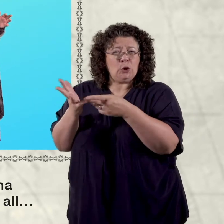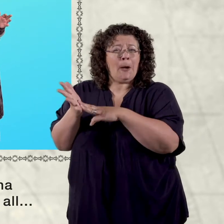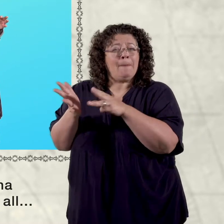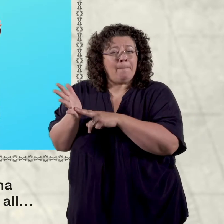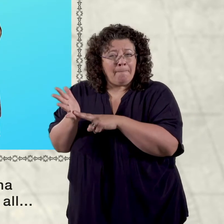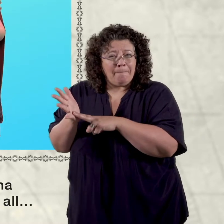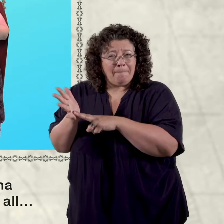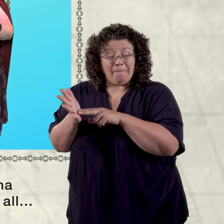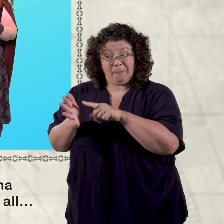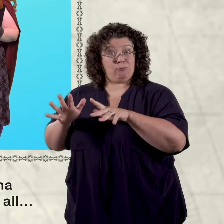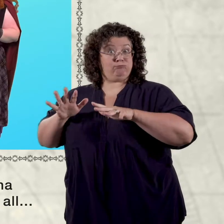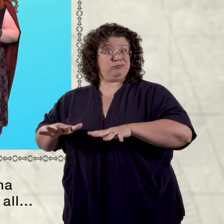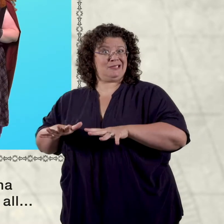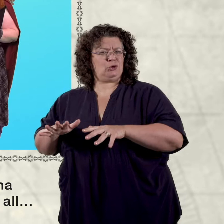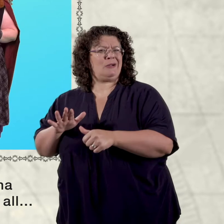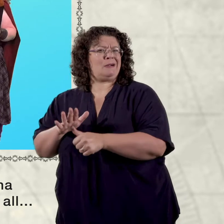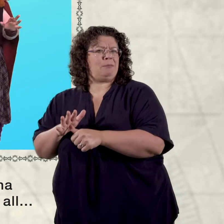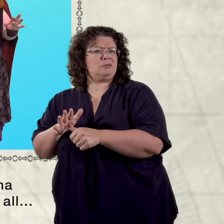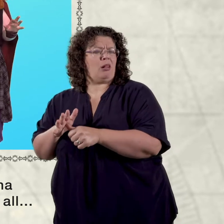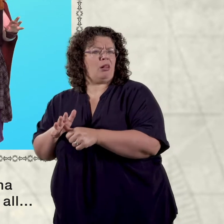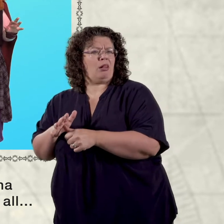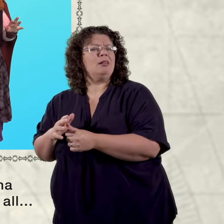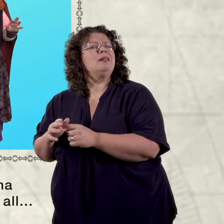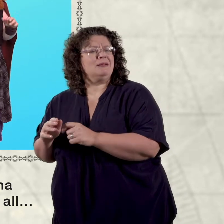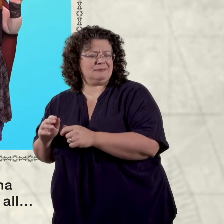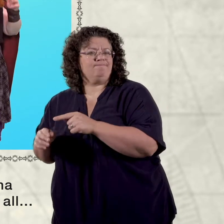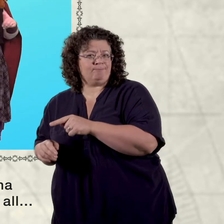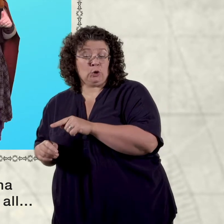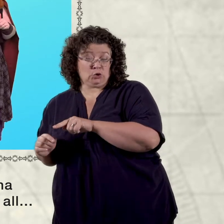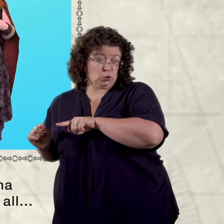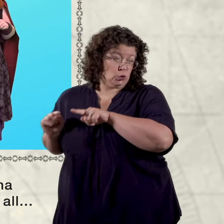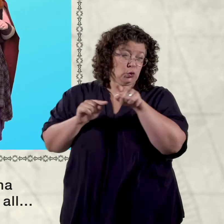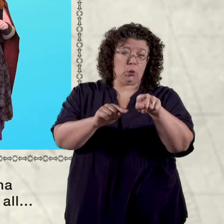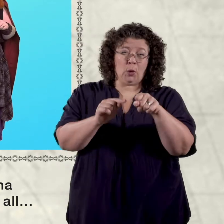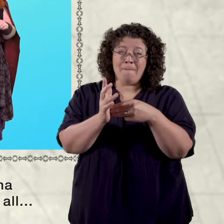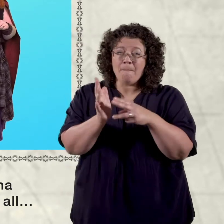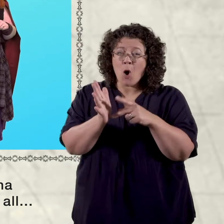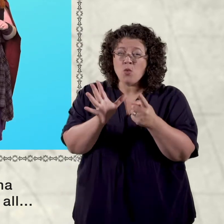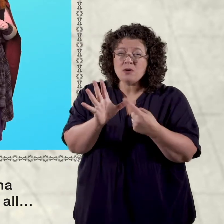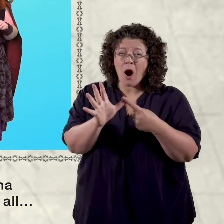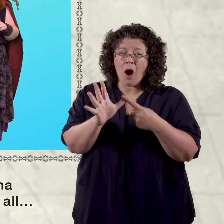city, to Mona to sort out the Druids once and for all.